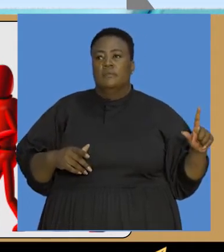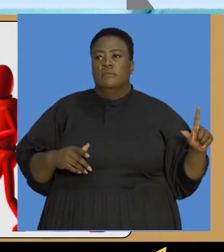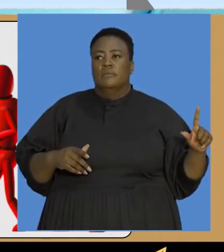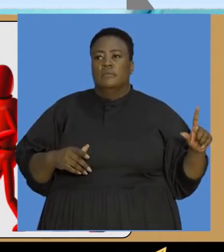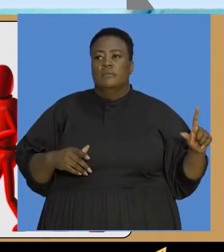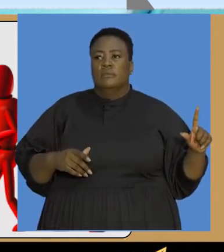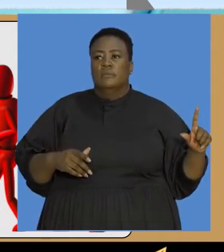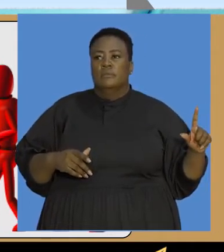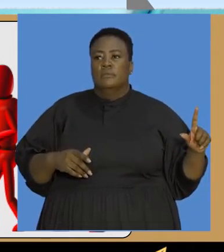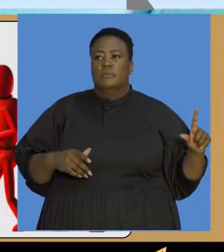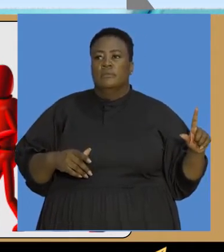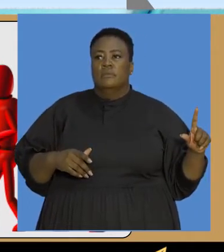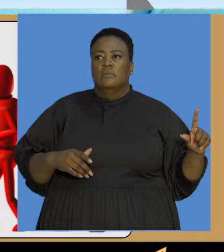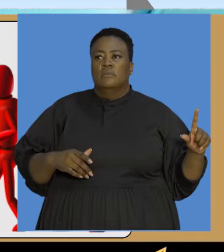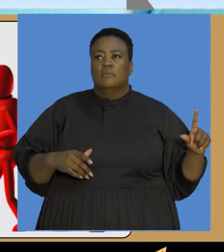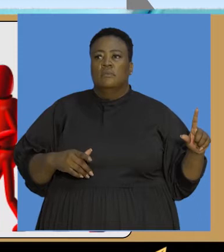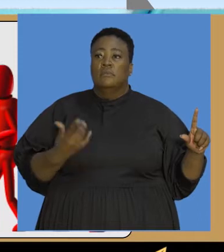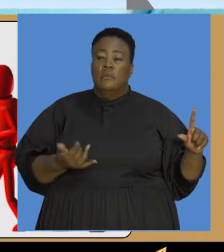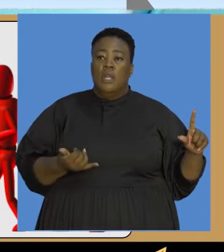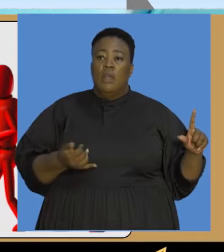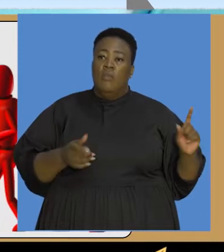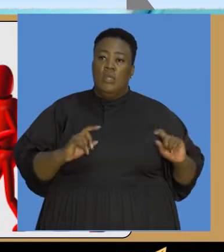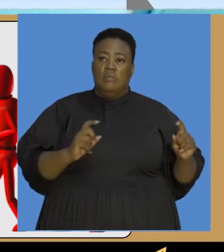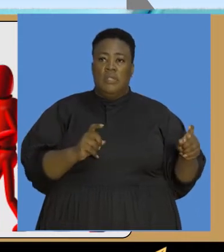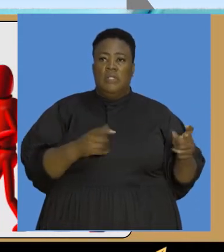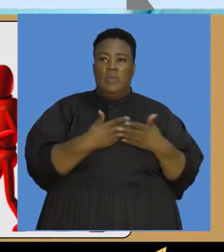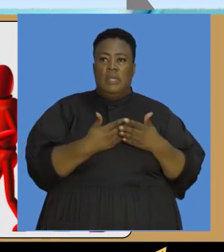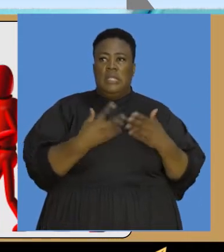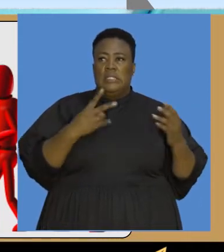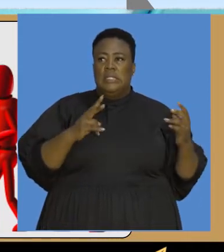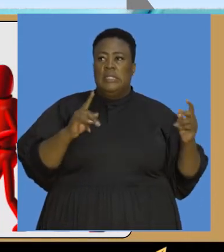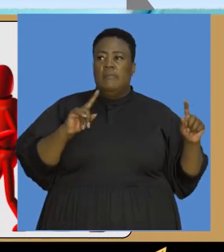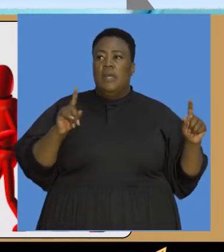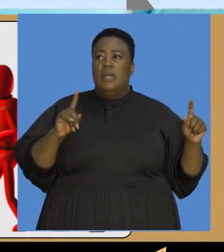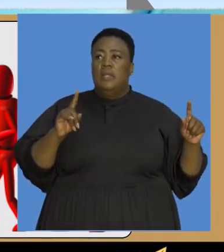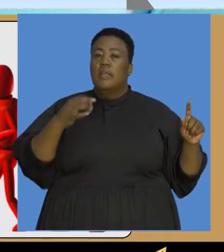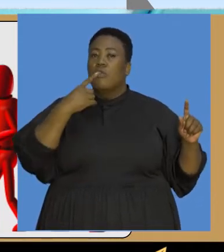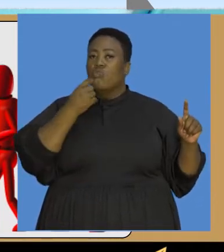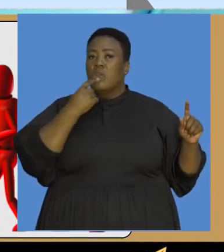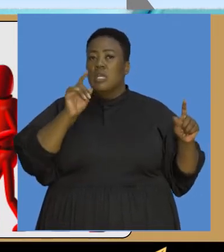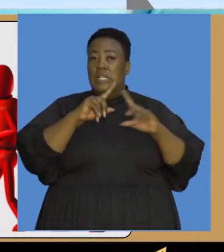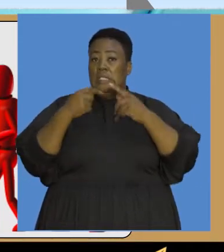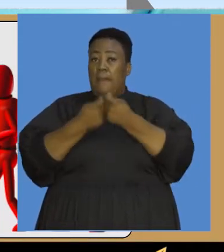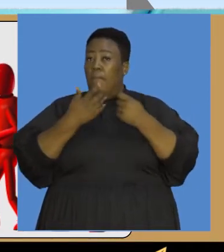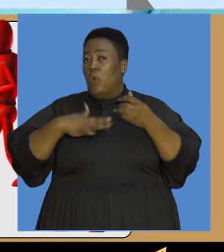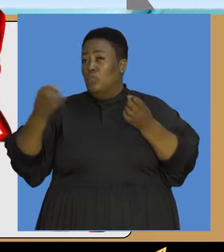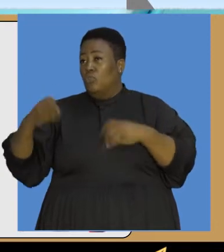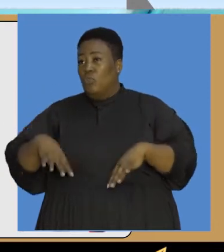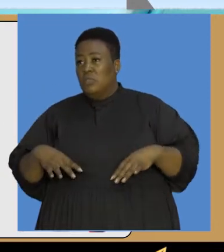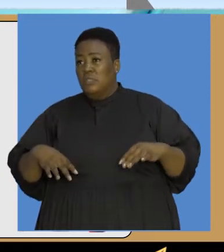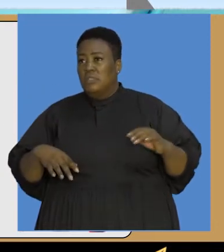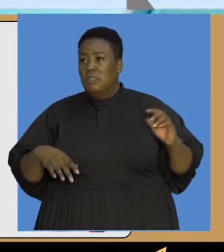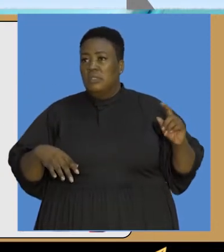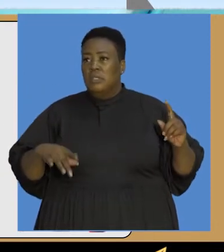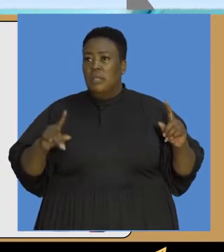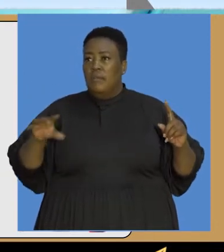yet. So now he speeds up, and we can see, but the red team don't want to lose. So